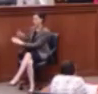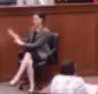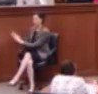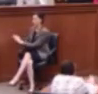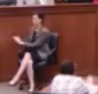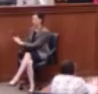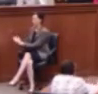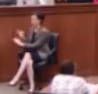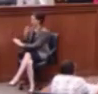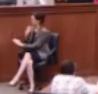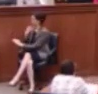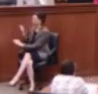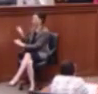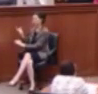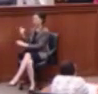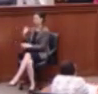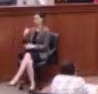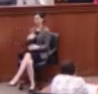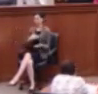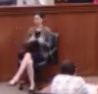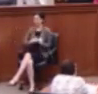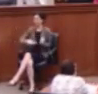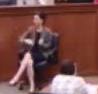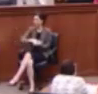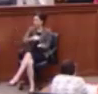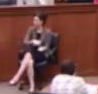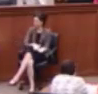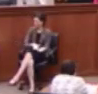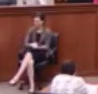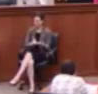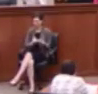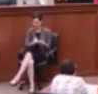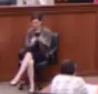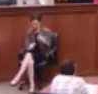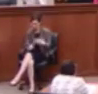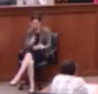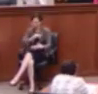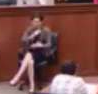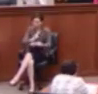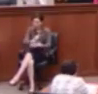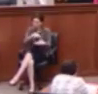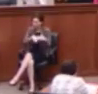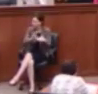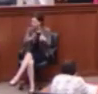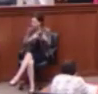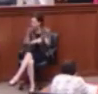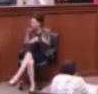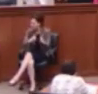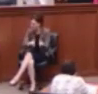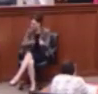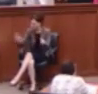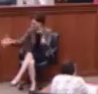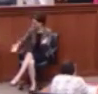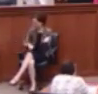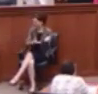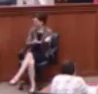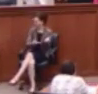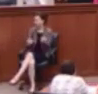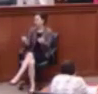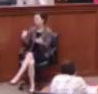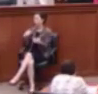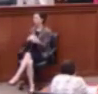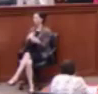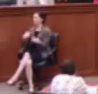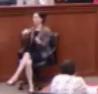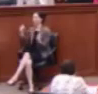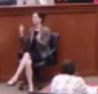ones basically that are getting these students graduated and on those paths and introducing it to them. We have that voice,